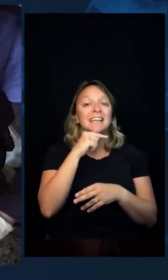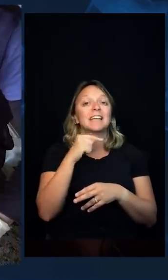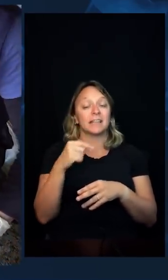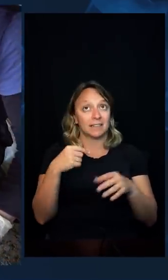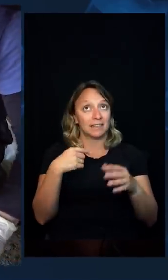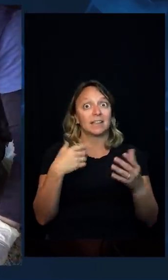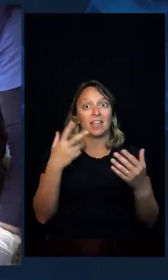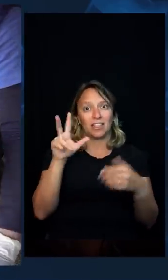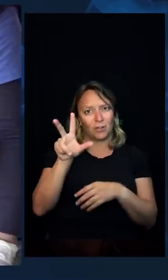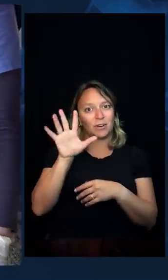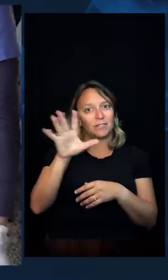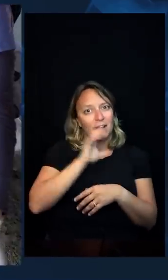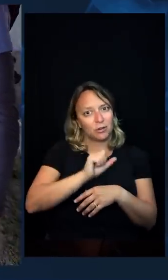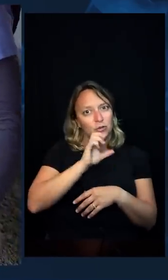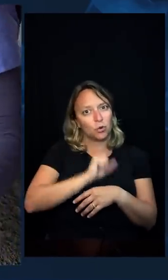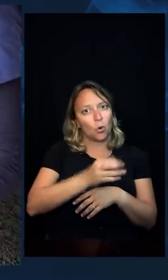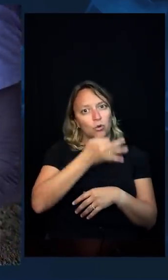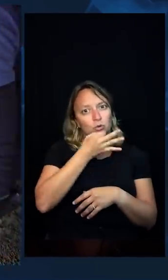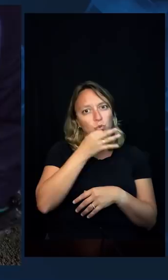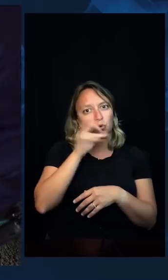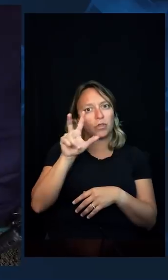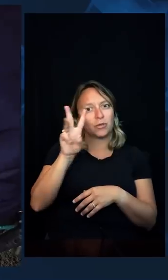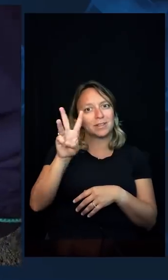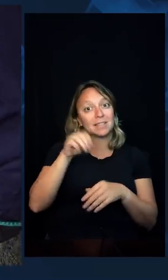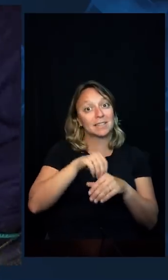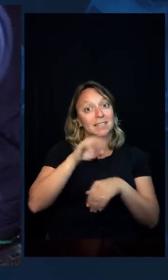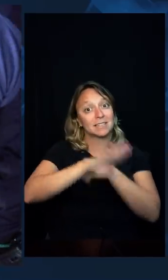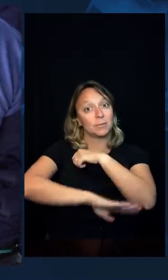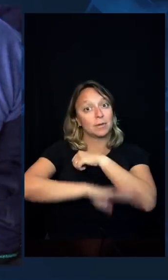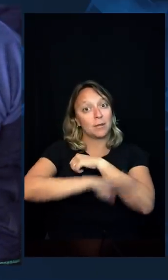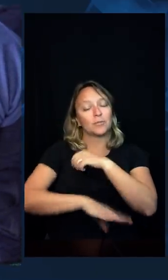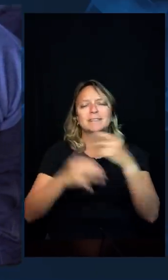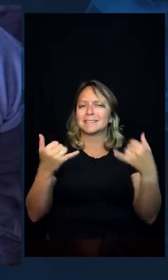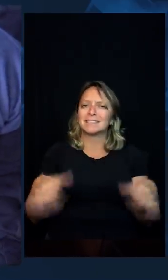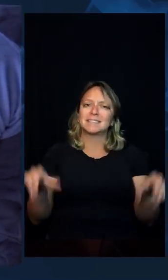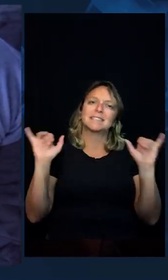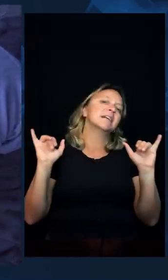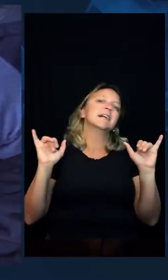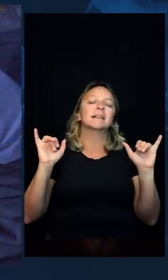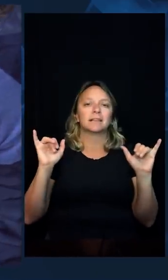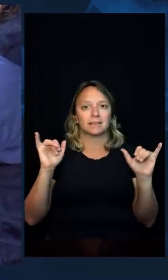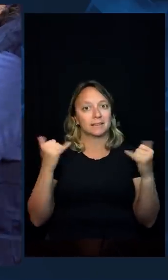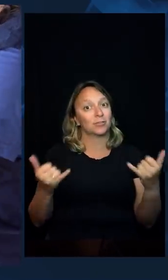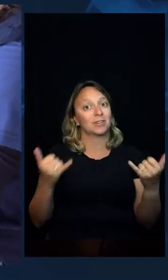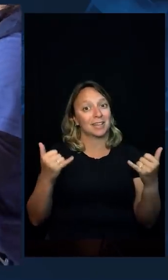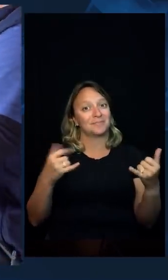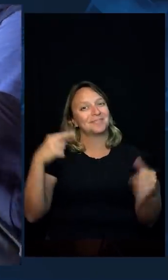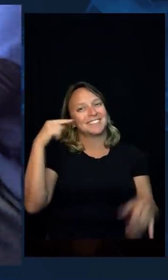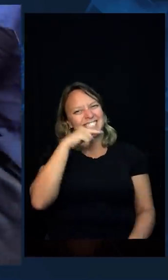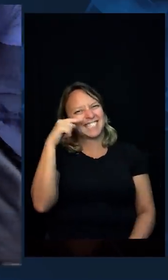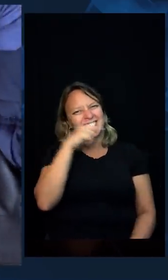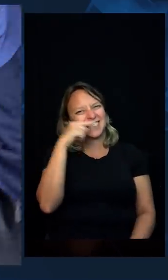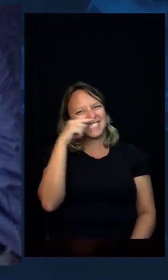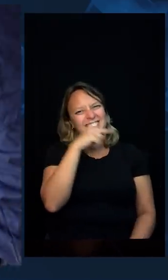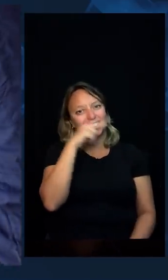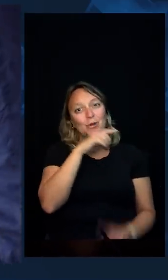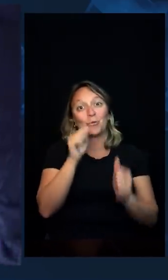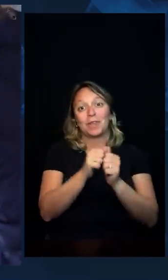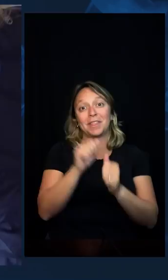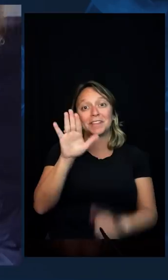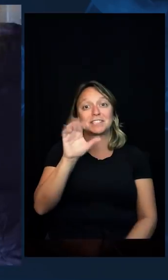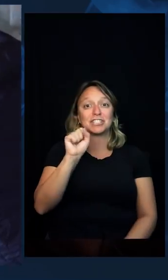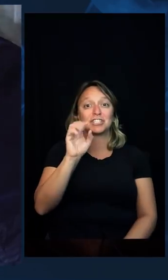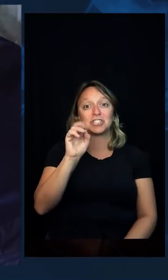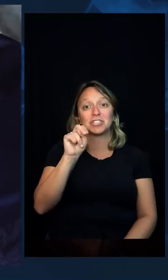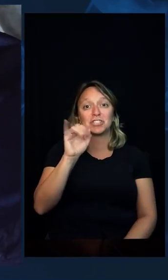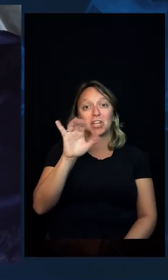old, almost 36 in September, he's still to this day getting his teeth brushed with his Sonicare